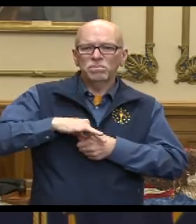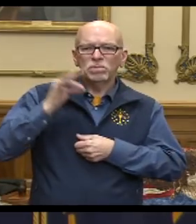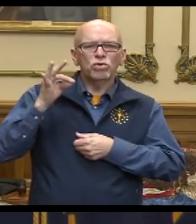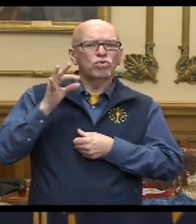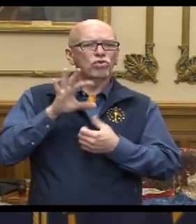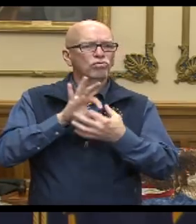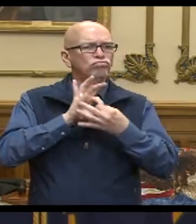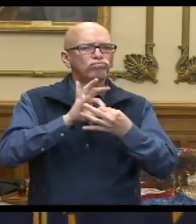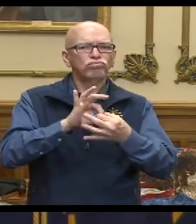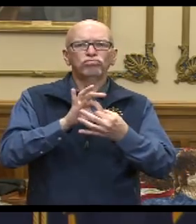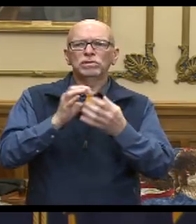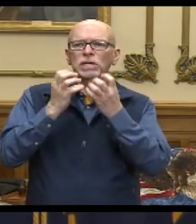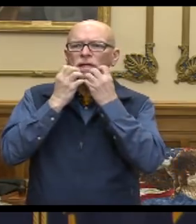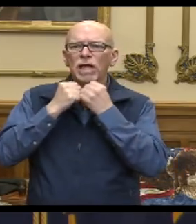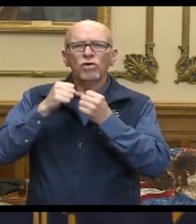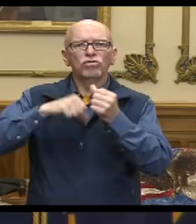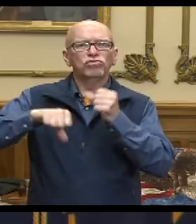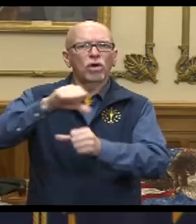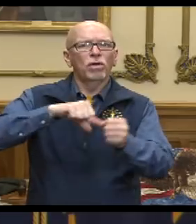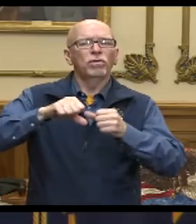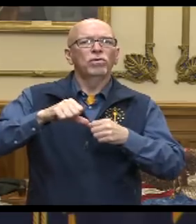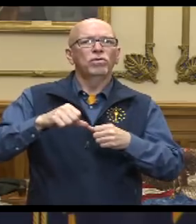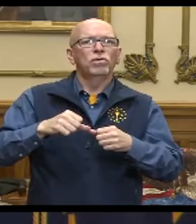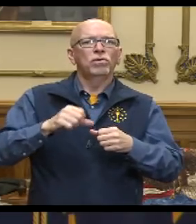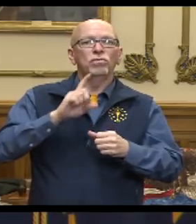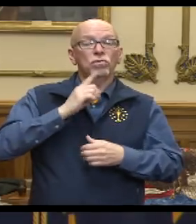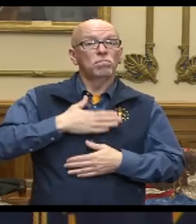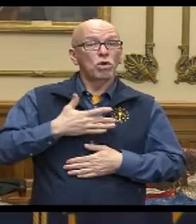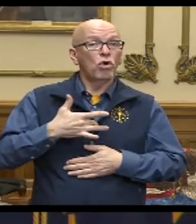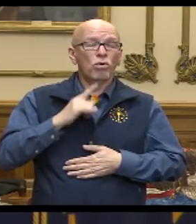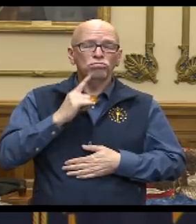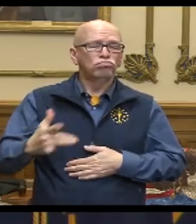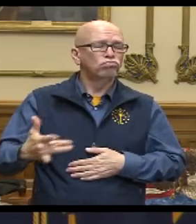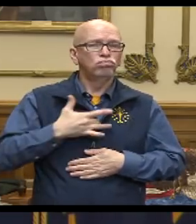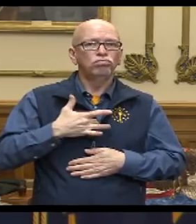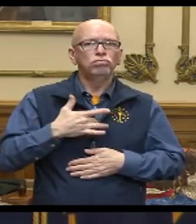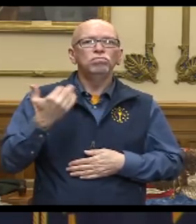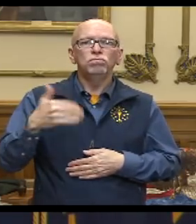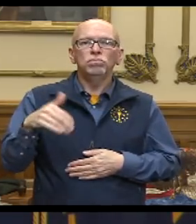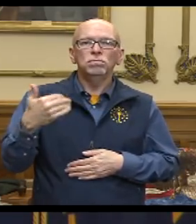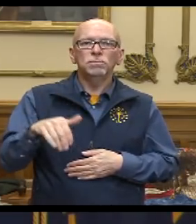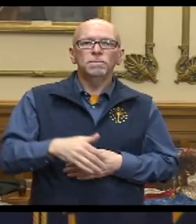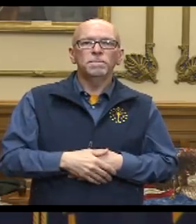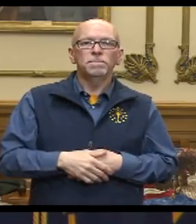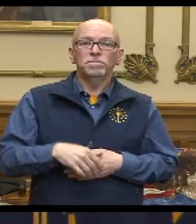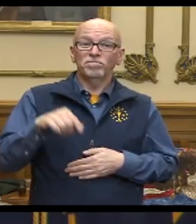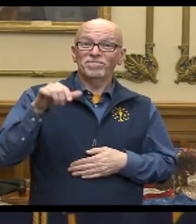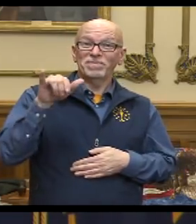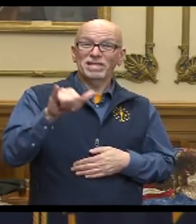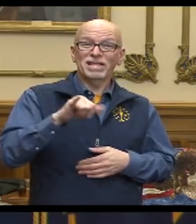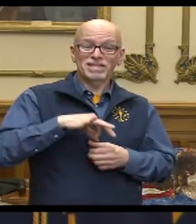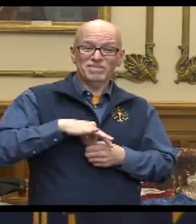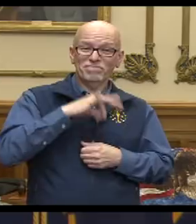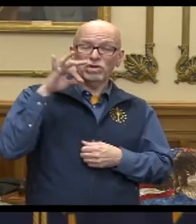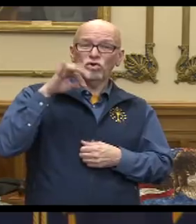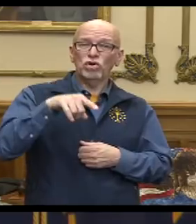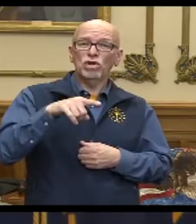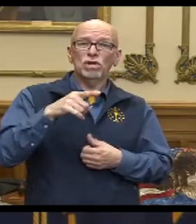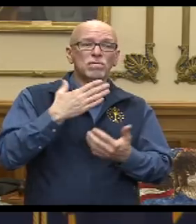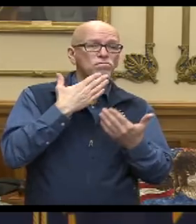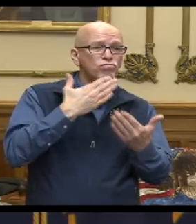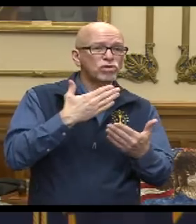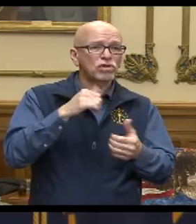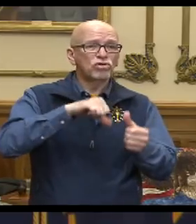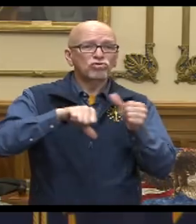and caring for others that has touched my heart. May this spirit of appreciation for one